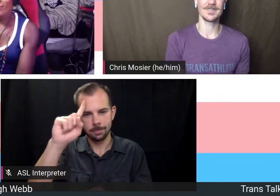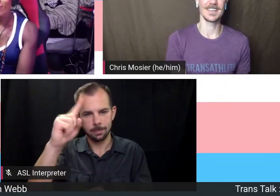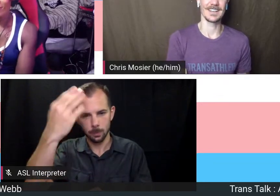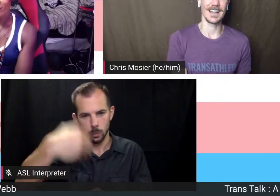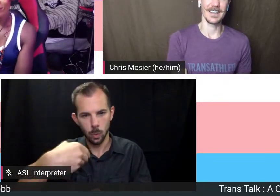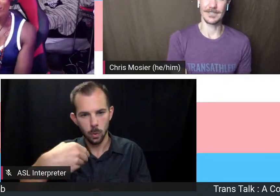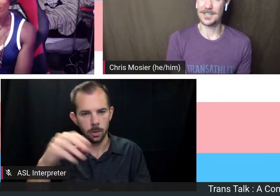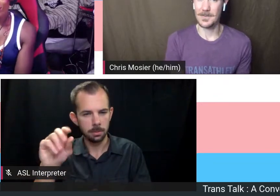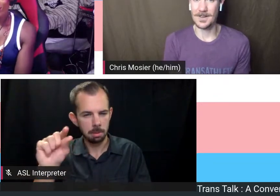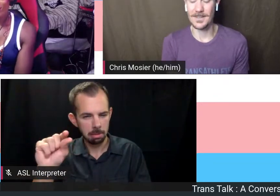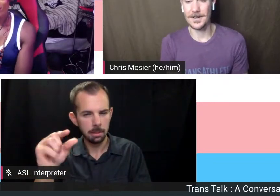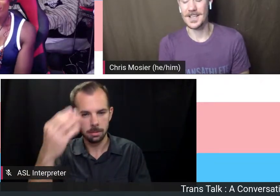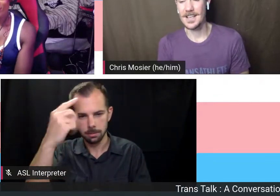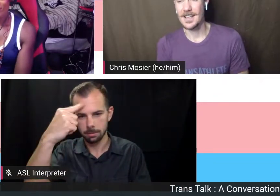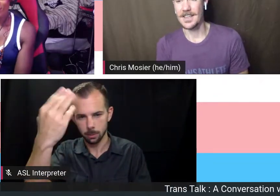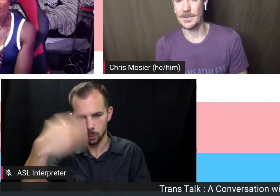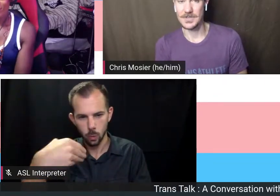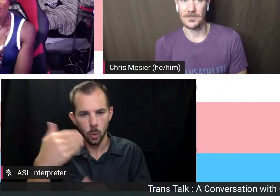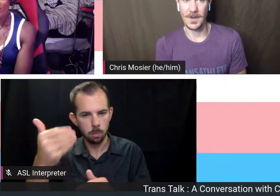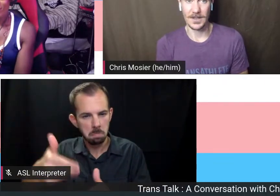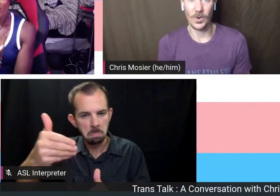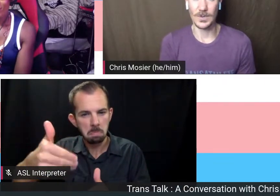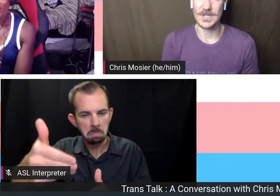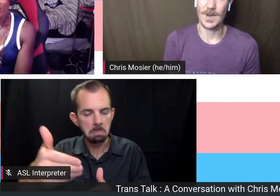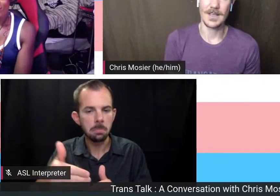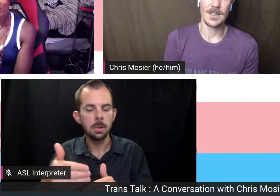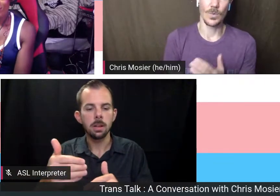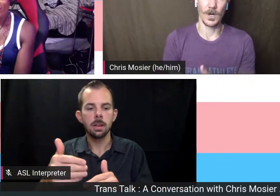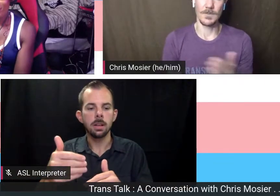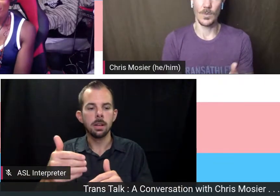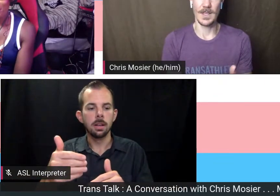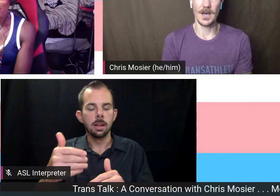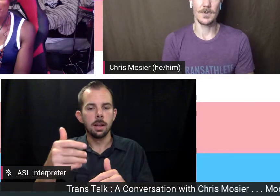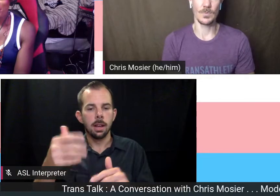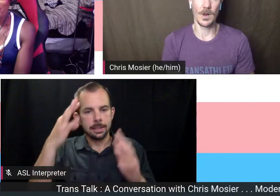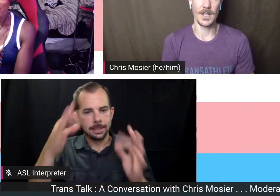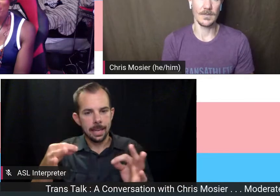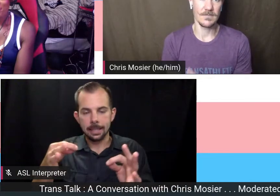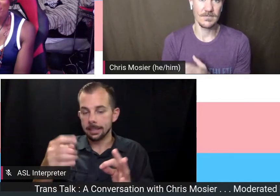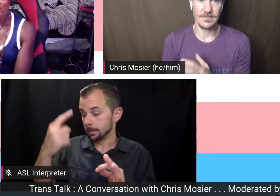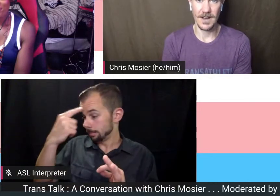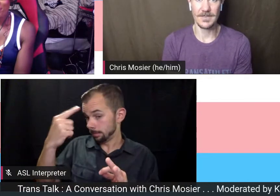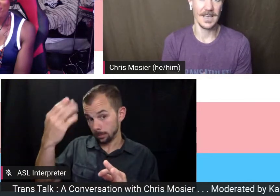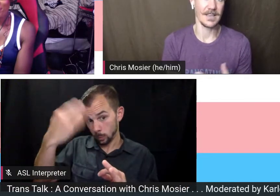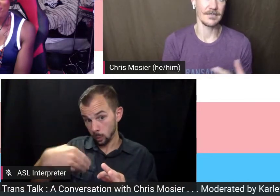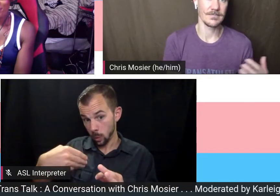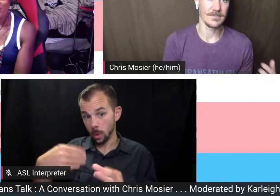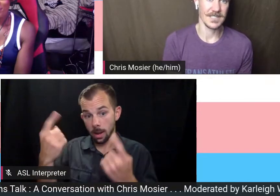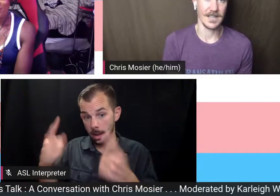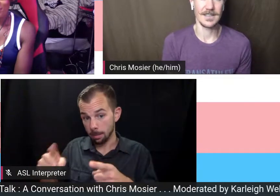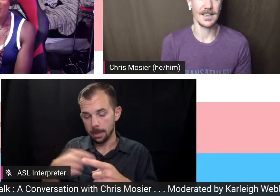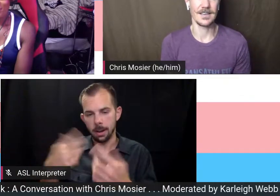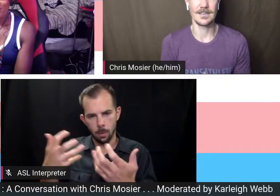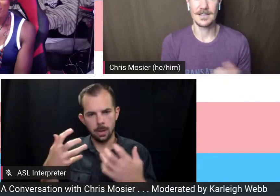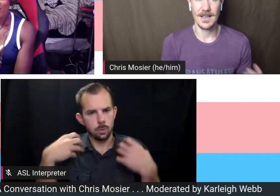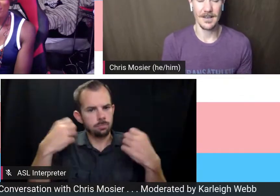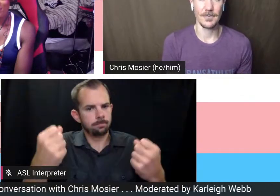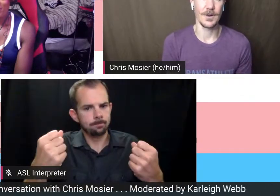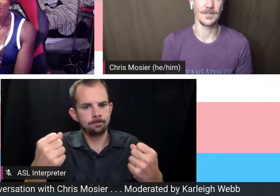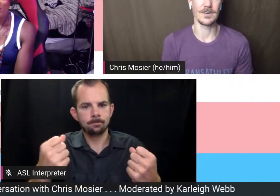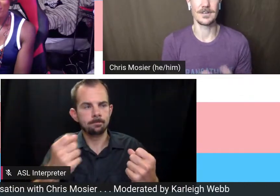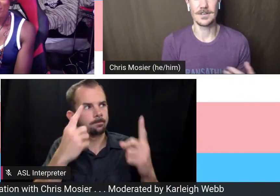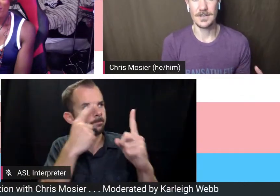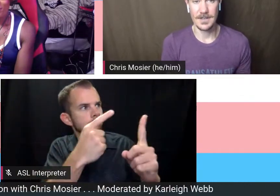Marathon. And I had never done a marathon. And that was sort of my goal. So I worked my way up running 5K, 10K,